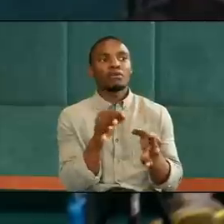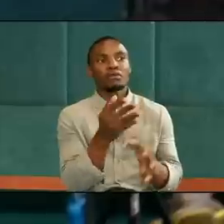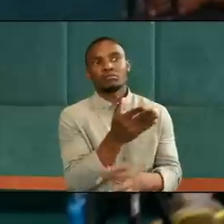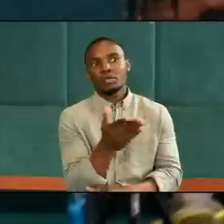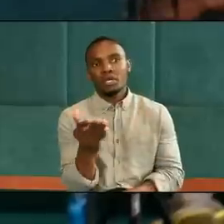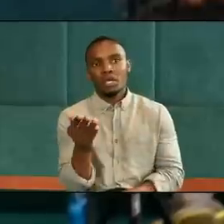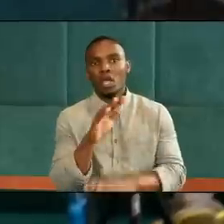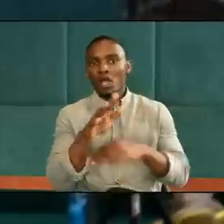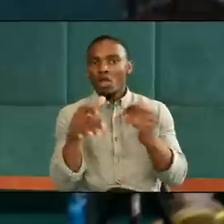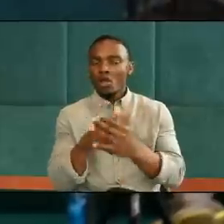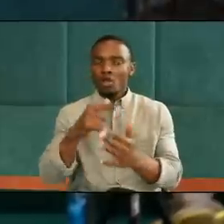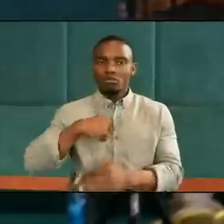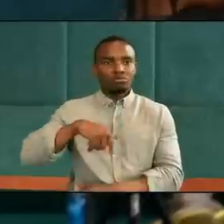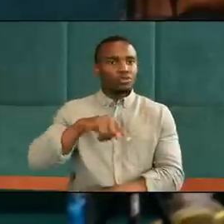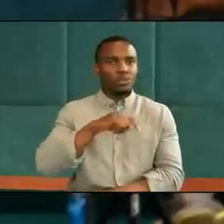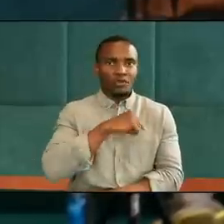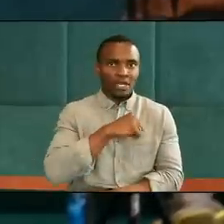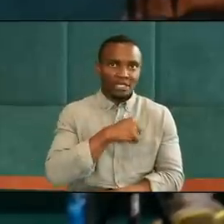All of us